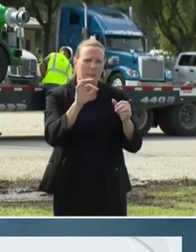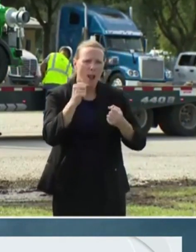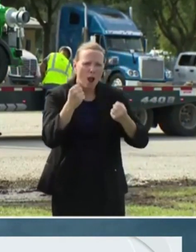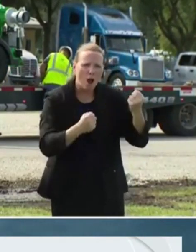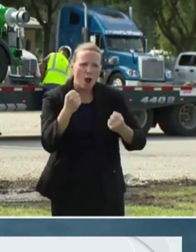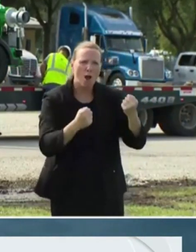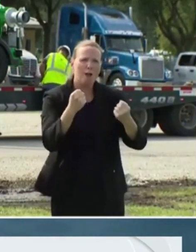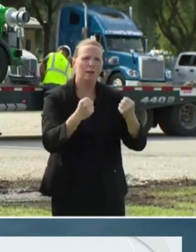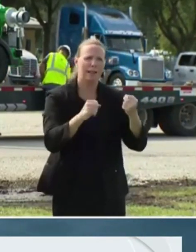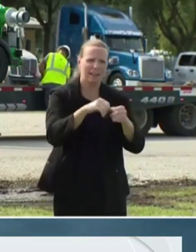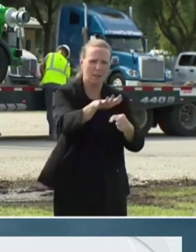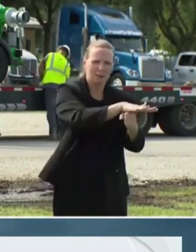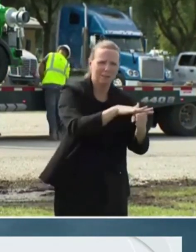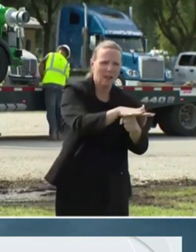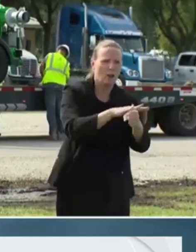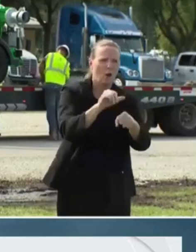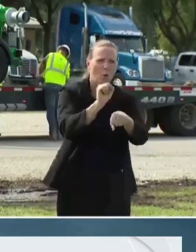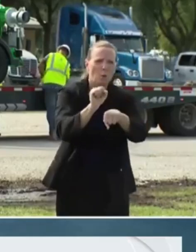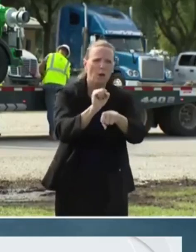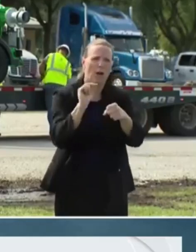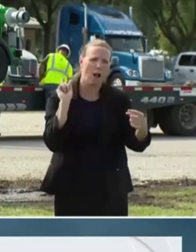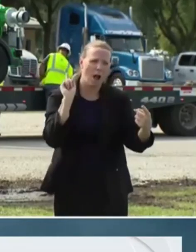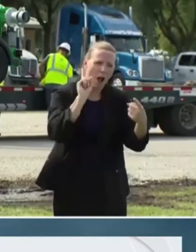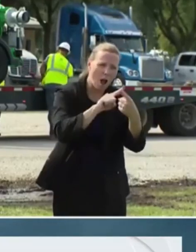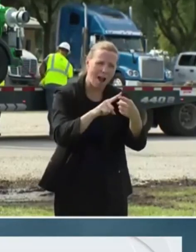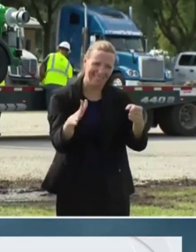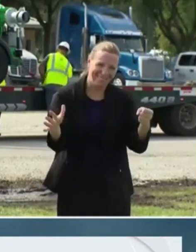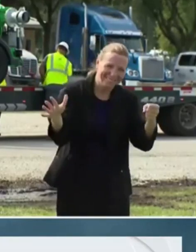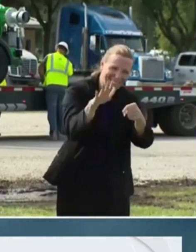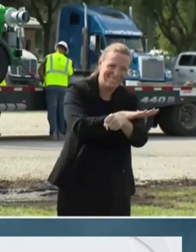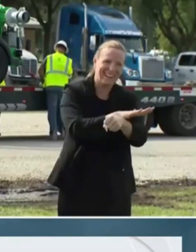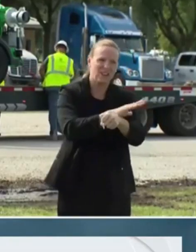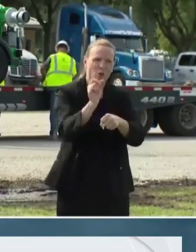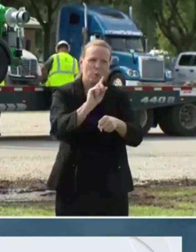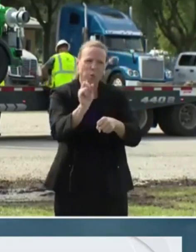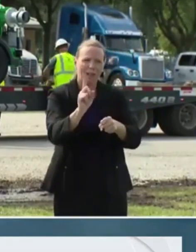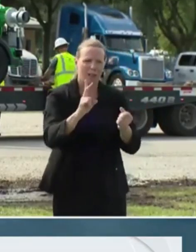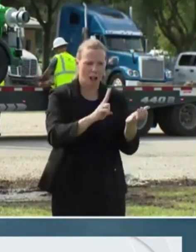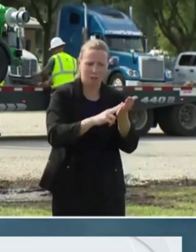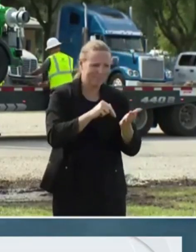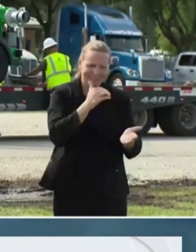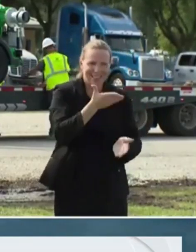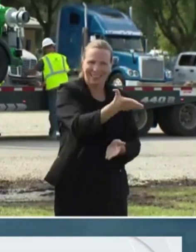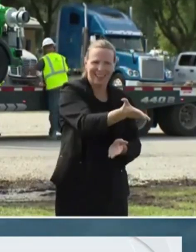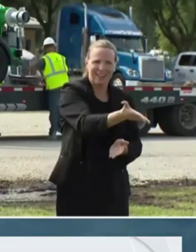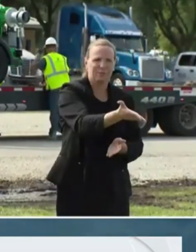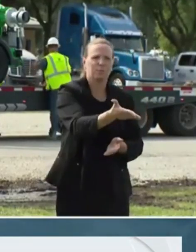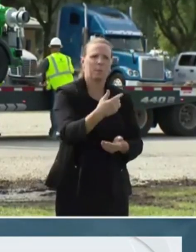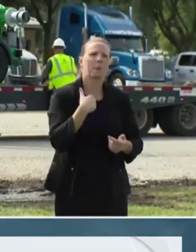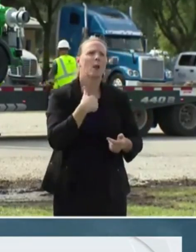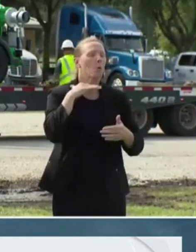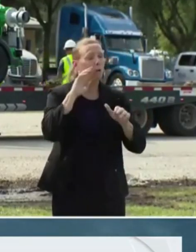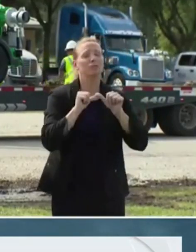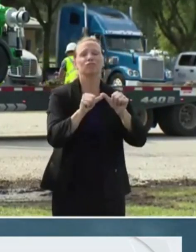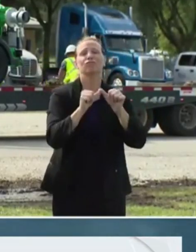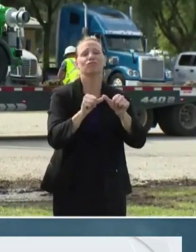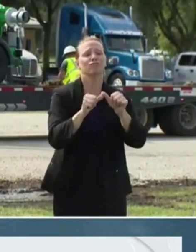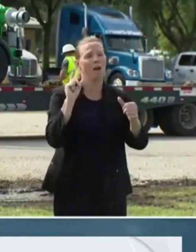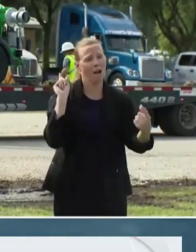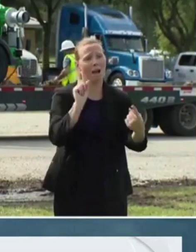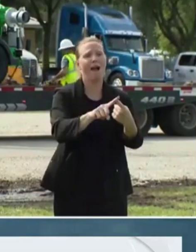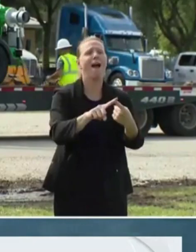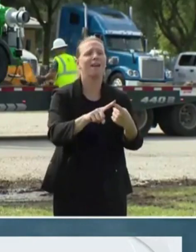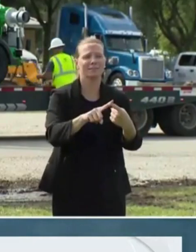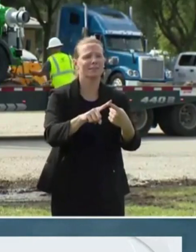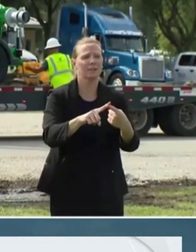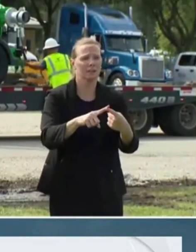working to step in where the contractors left off. And we're going to continue doing that, again, all the way until it's no longer safe to do